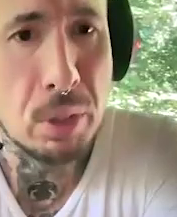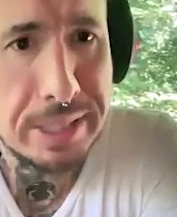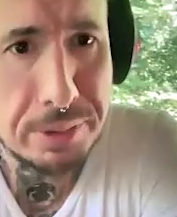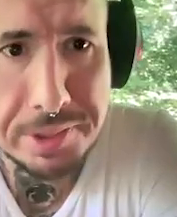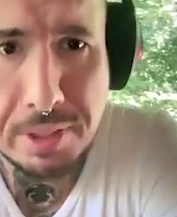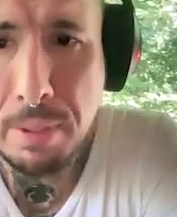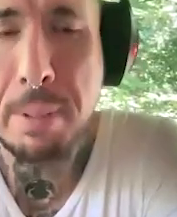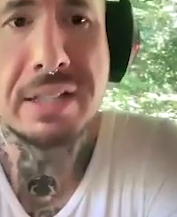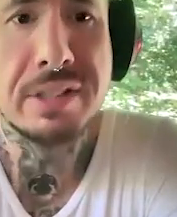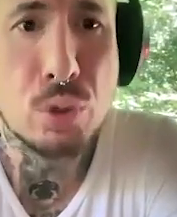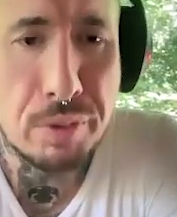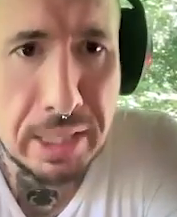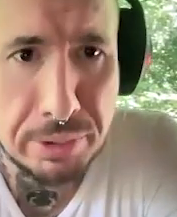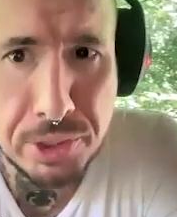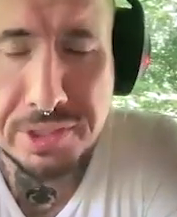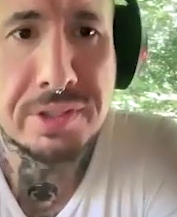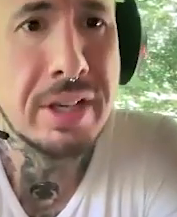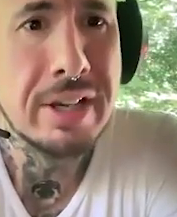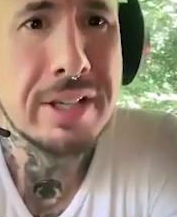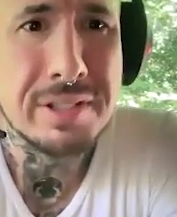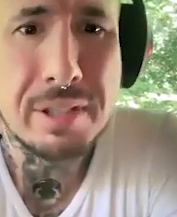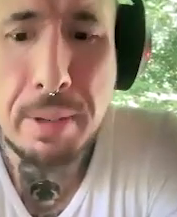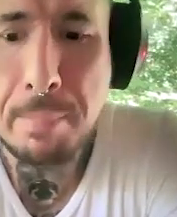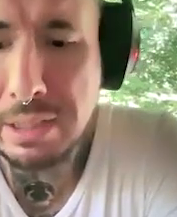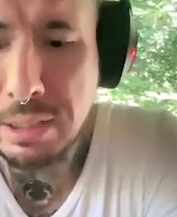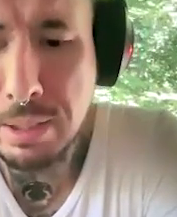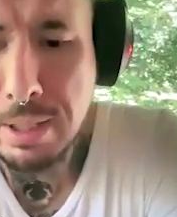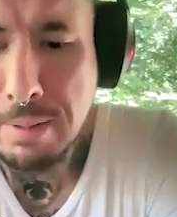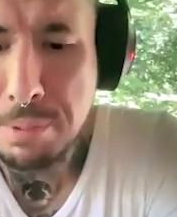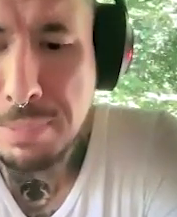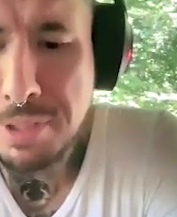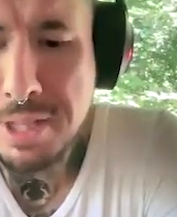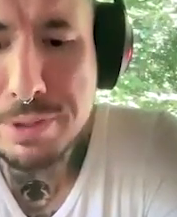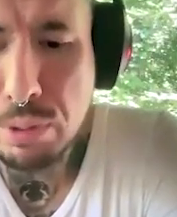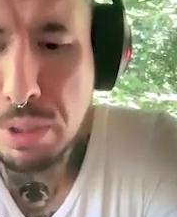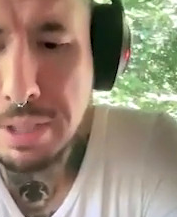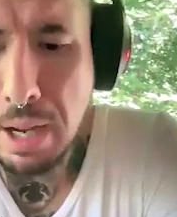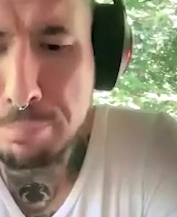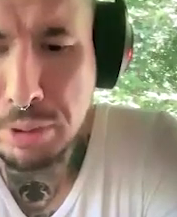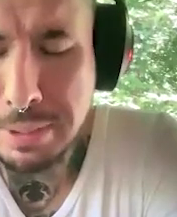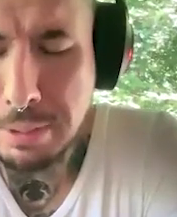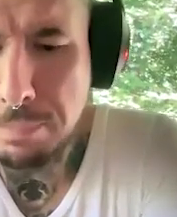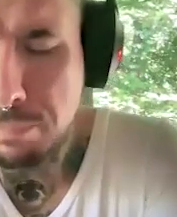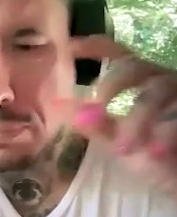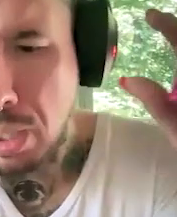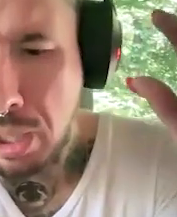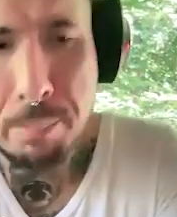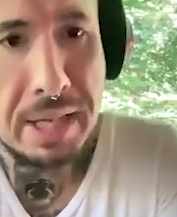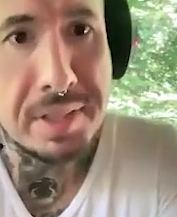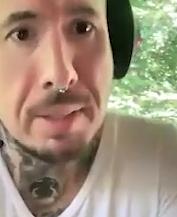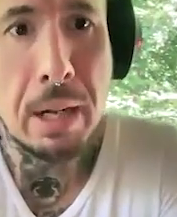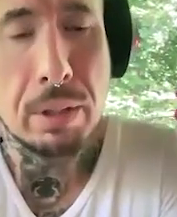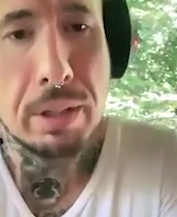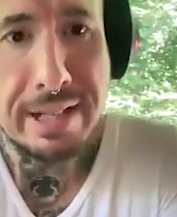definitely criminal legal system impacted, juvenile justice system impacted. But something that was really brilliant